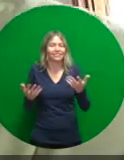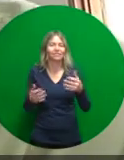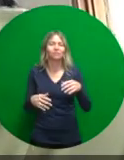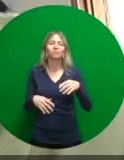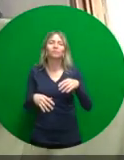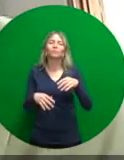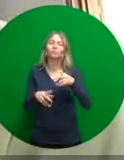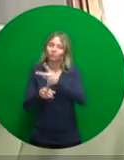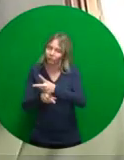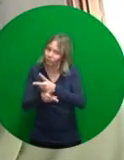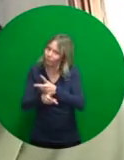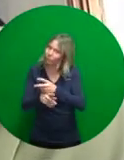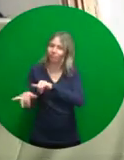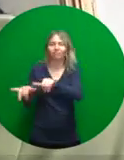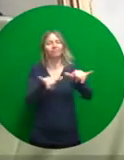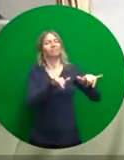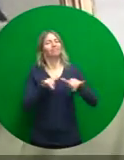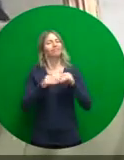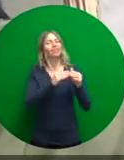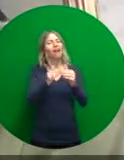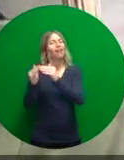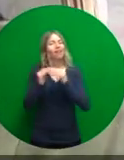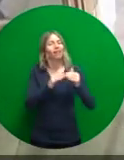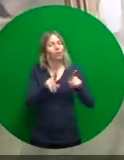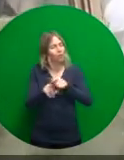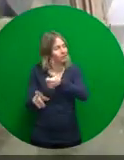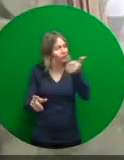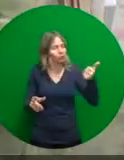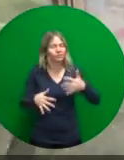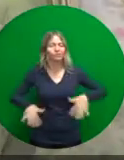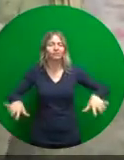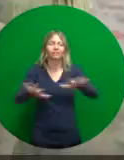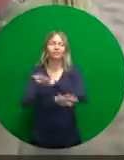beings just like all of us, and they want them to be